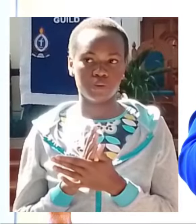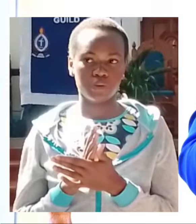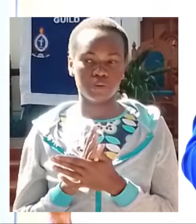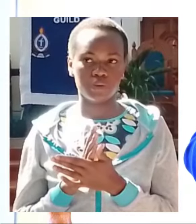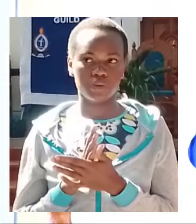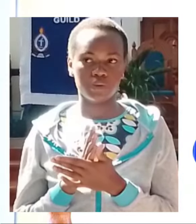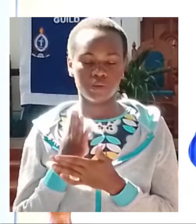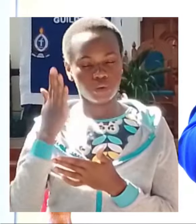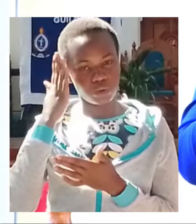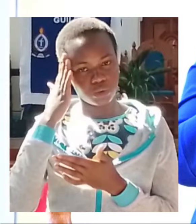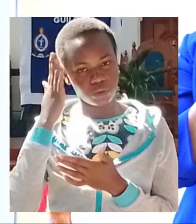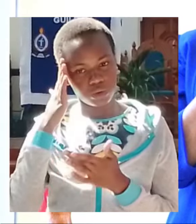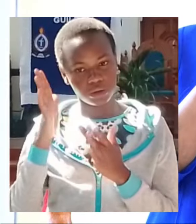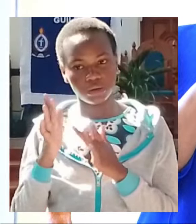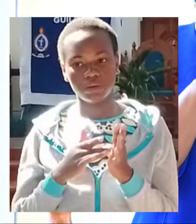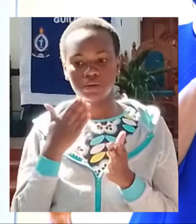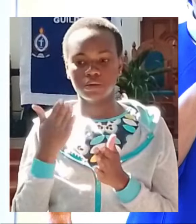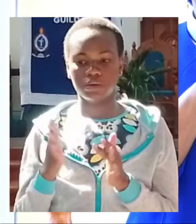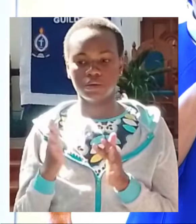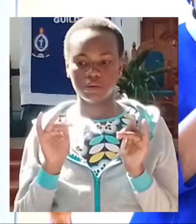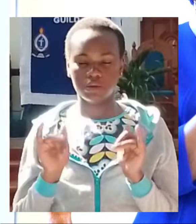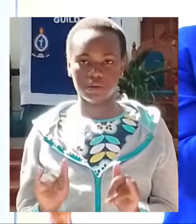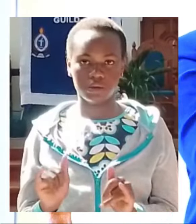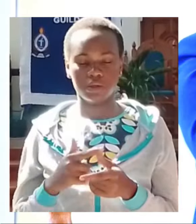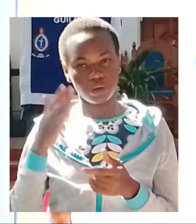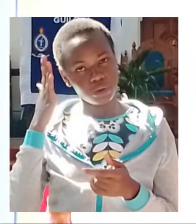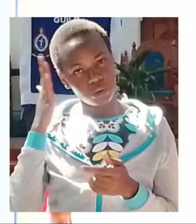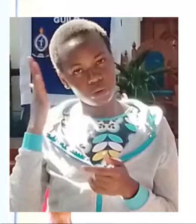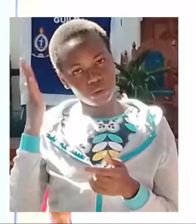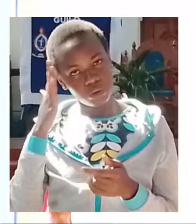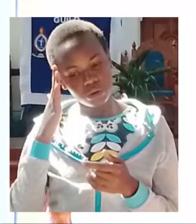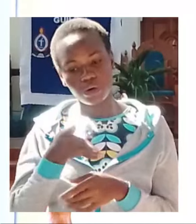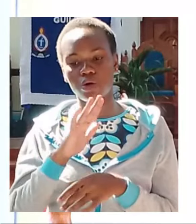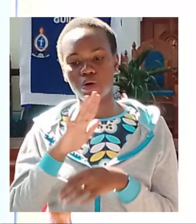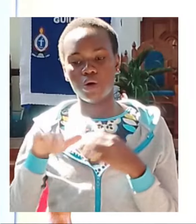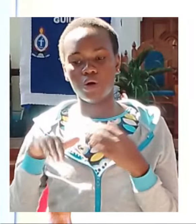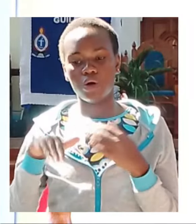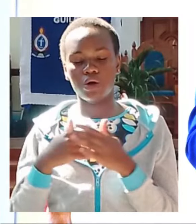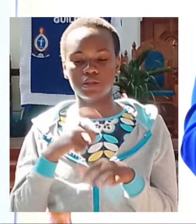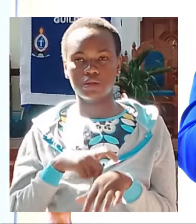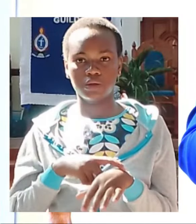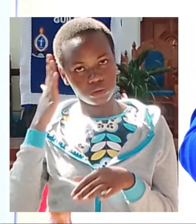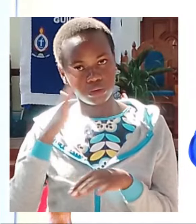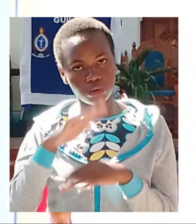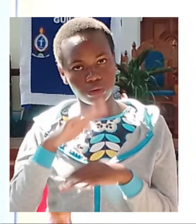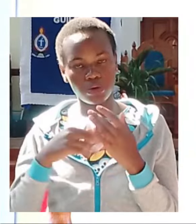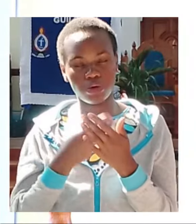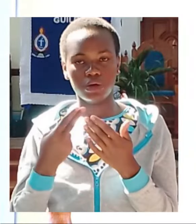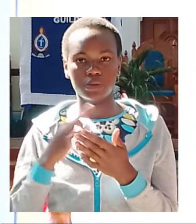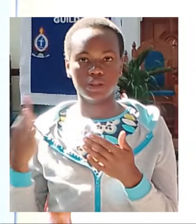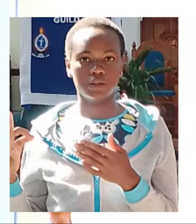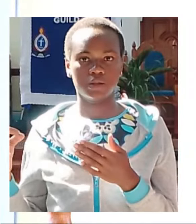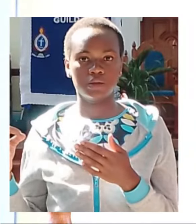Kuna kujua ya kwamba Yesu yuko. Kuna kujua ya kwamba kuna Mungu. Kuna kujua ya kwamba kuna Roho